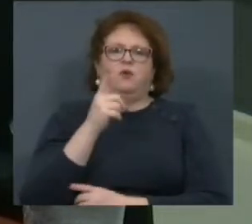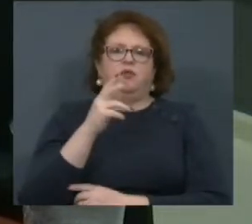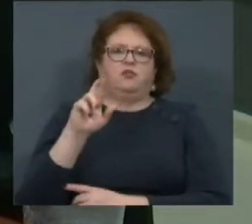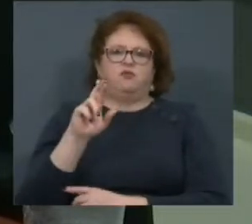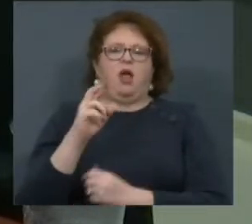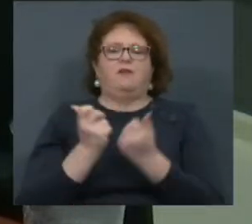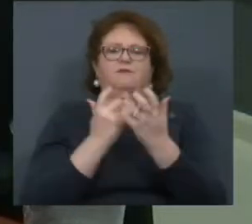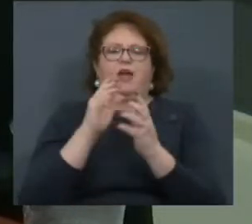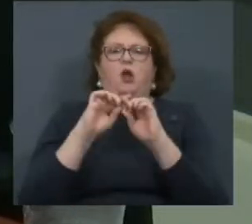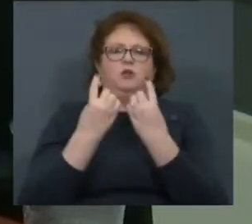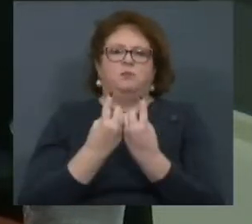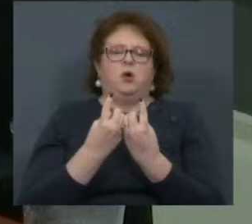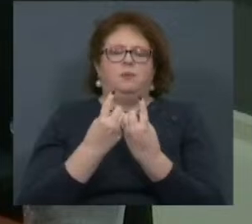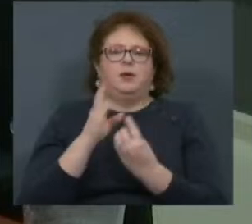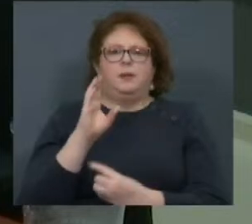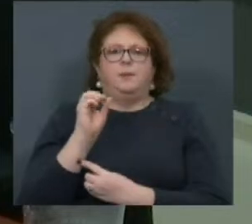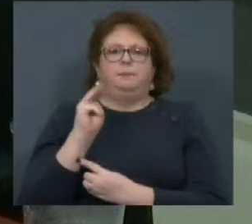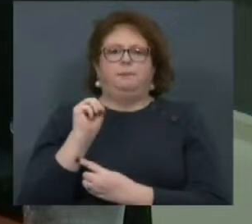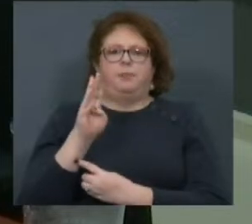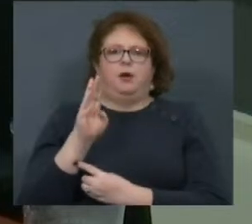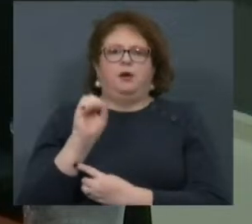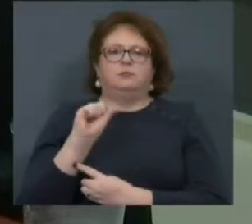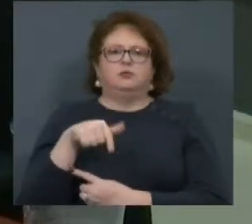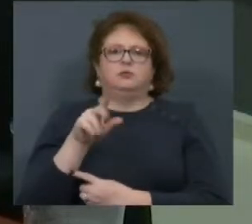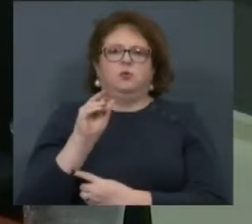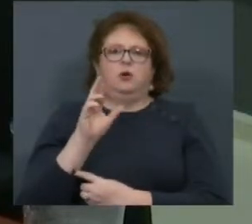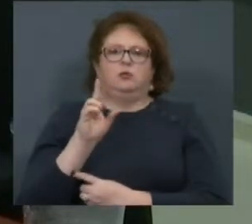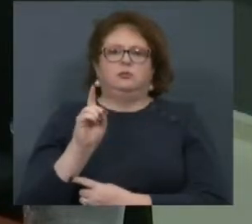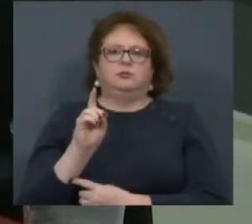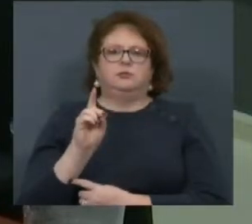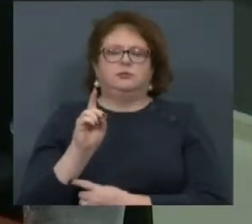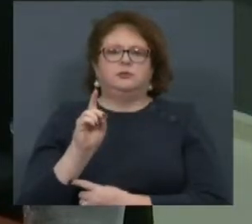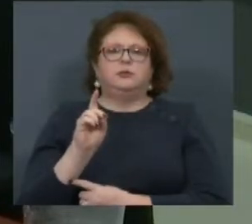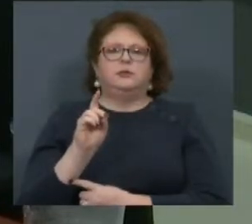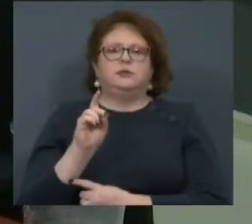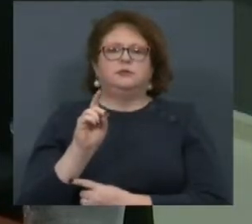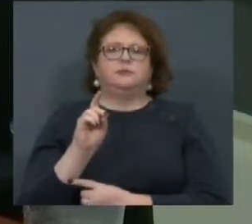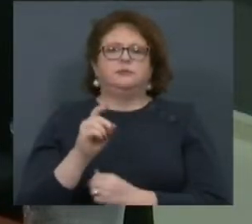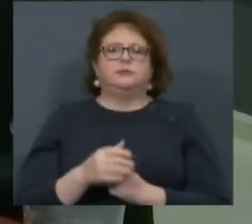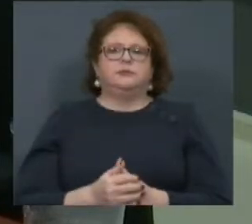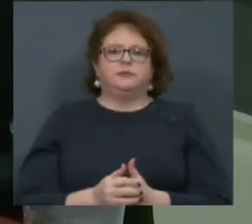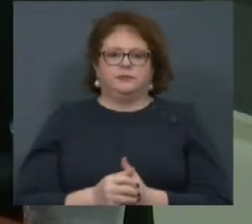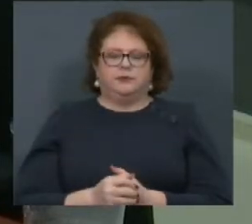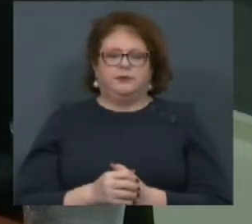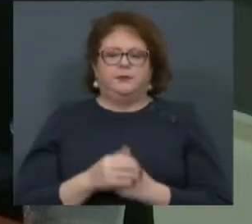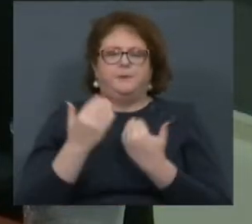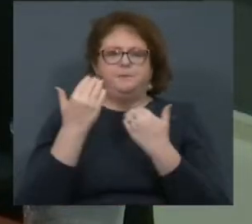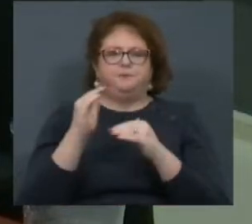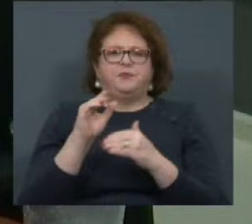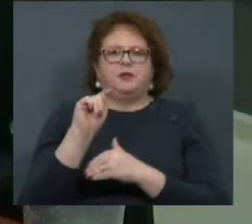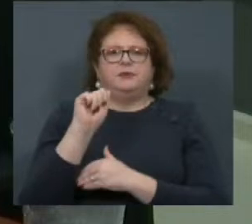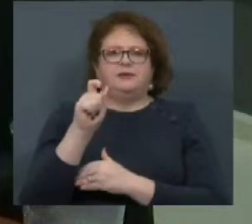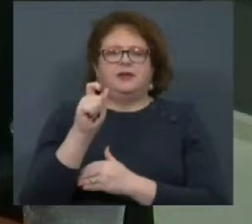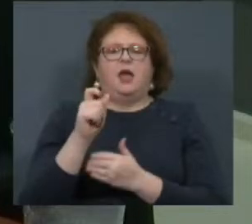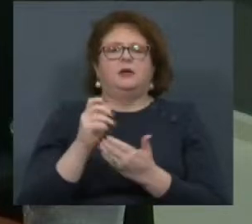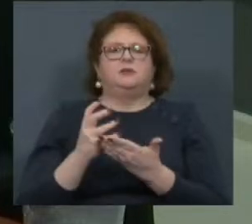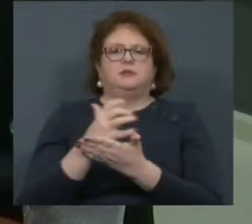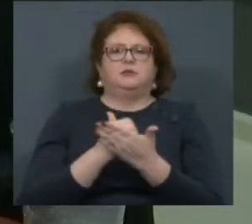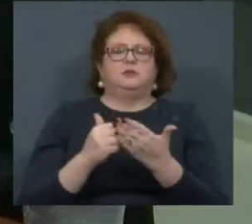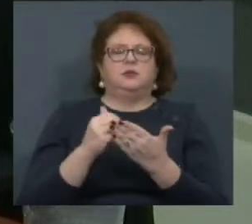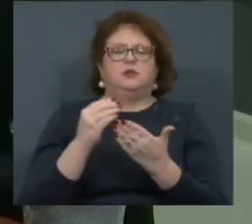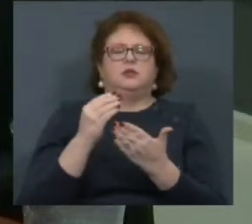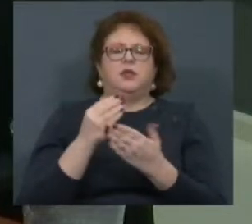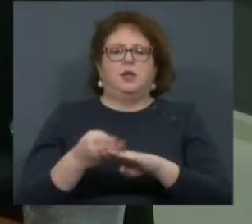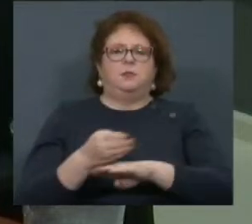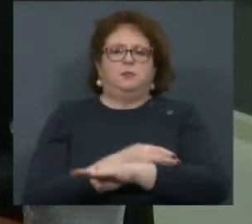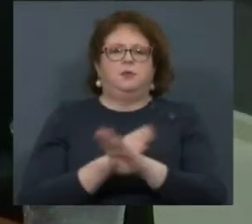an emergency and for other purposes. An ordinance to authorize the issuance of limited tax general obligation capital improvement bonds,